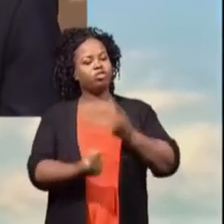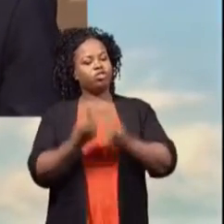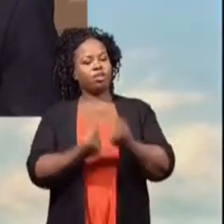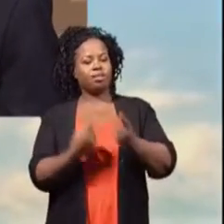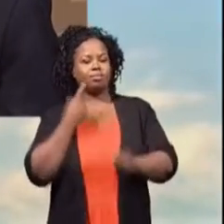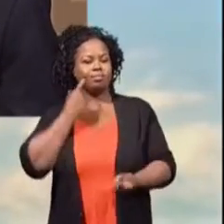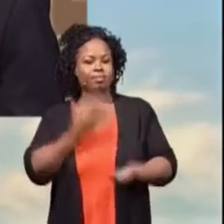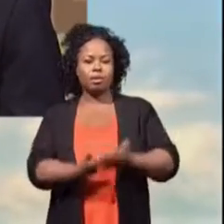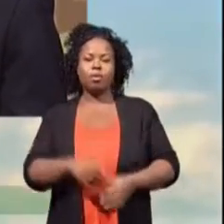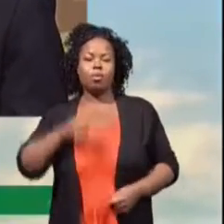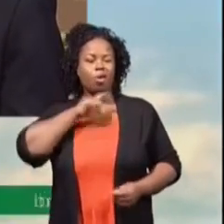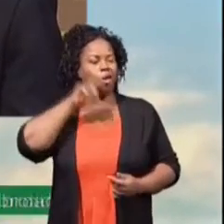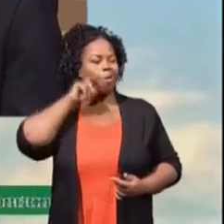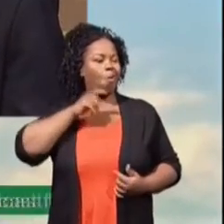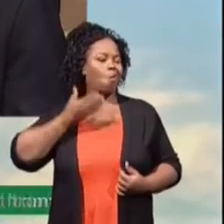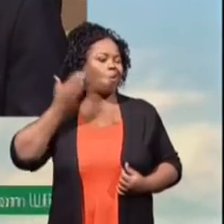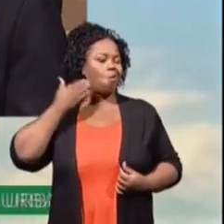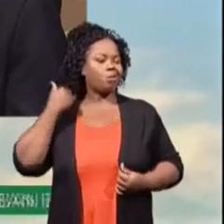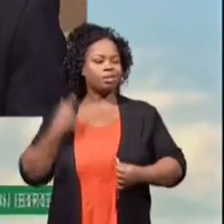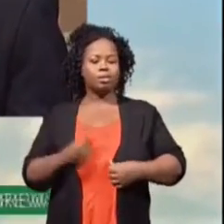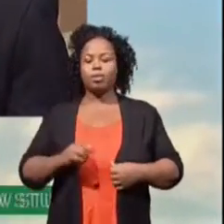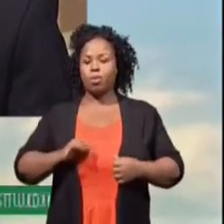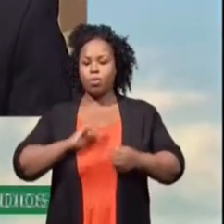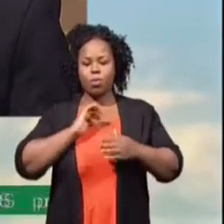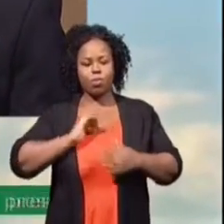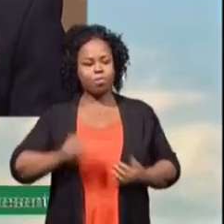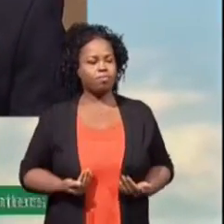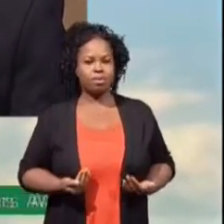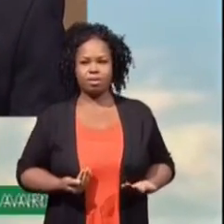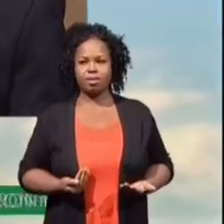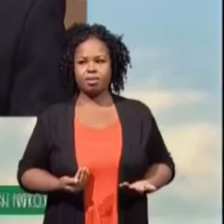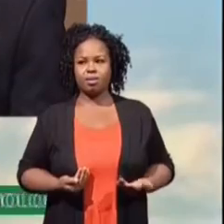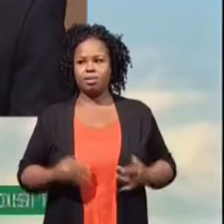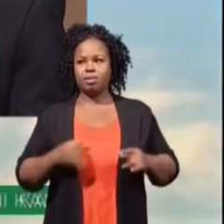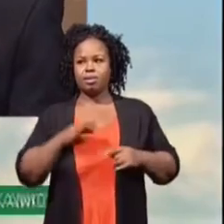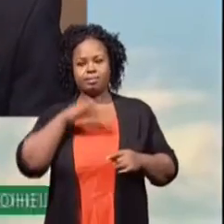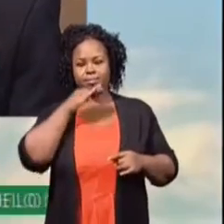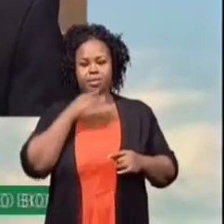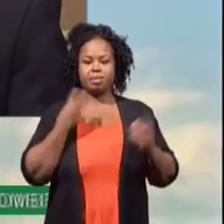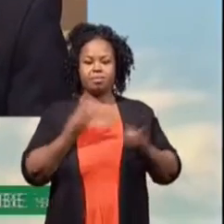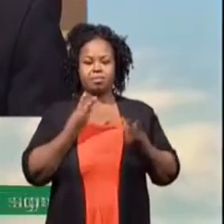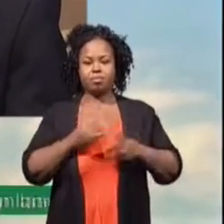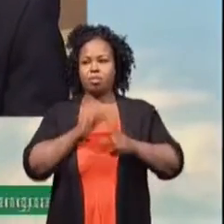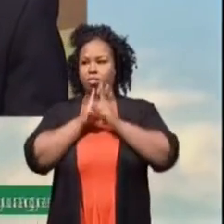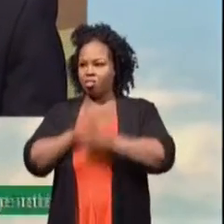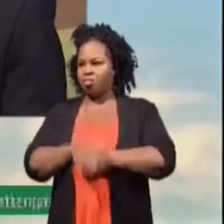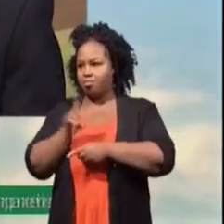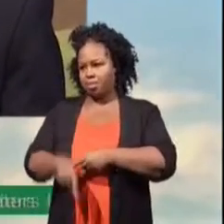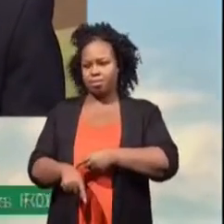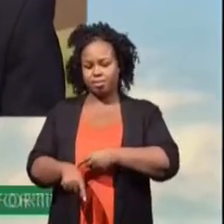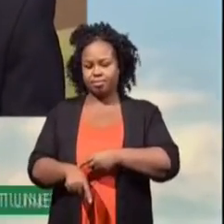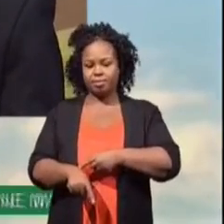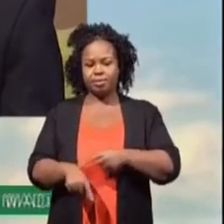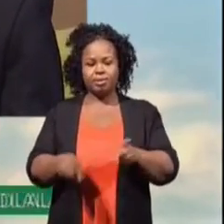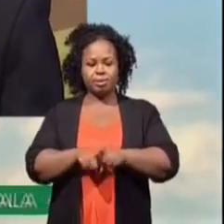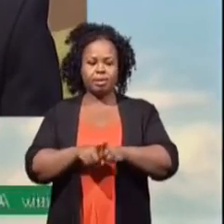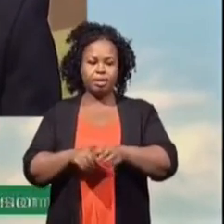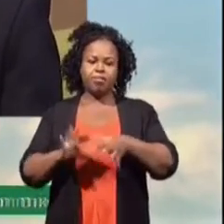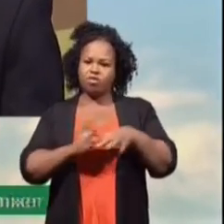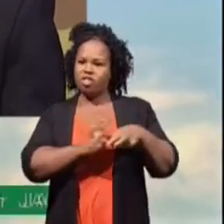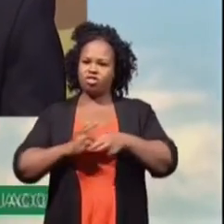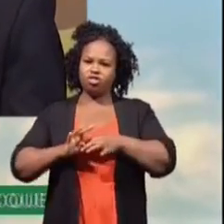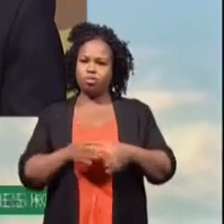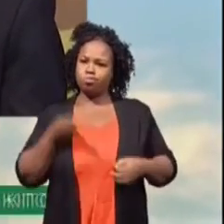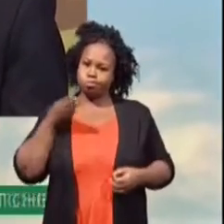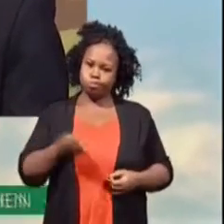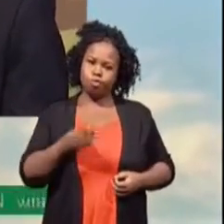each other, from one another. Those days, women are not a people that must be oppressed. Relationships